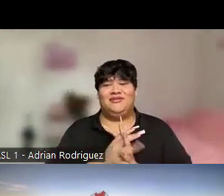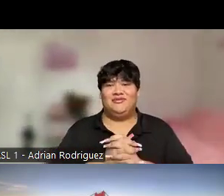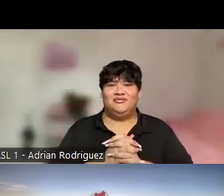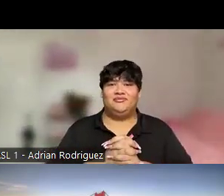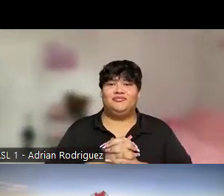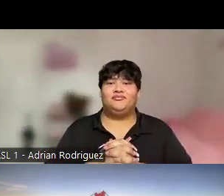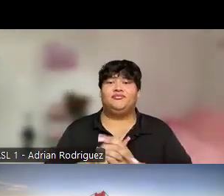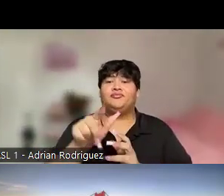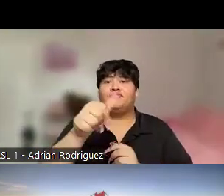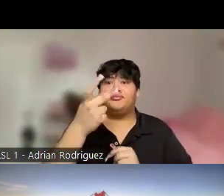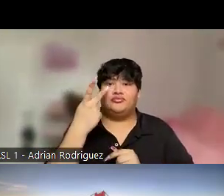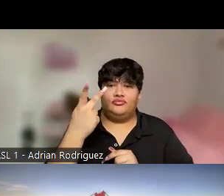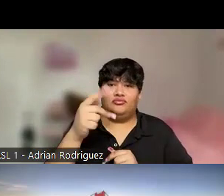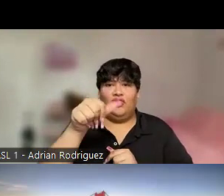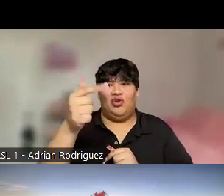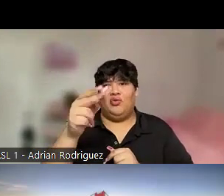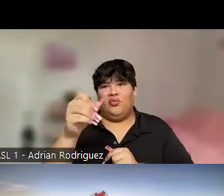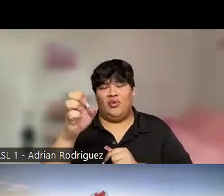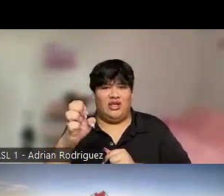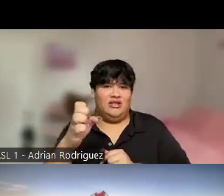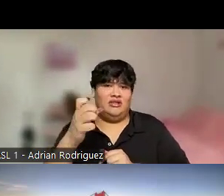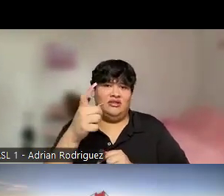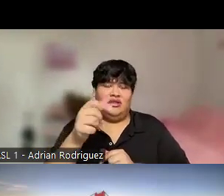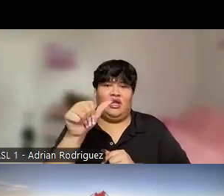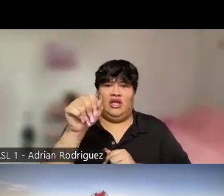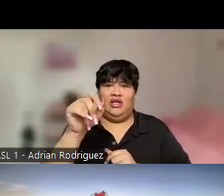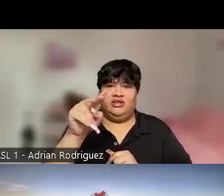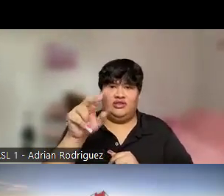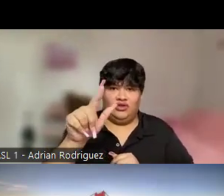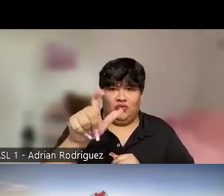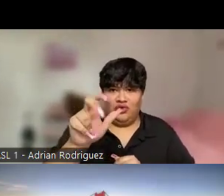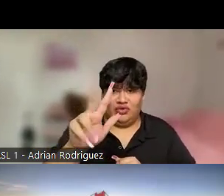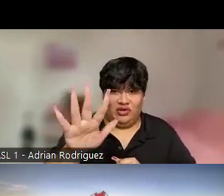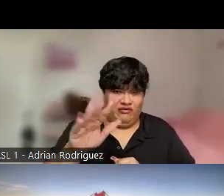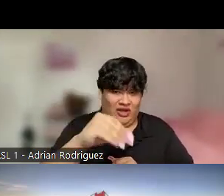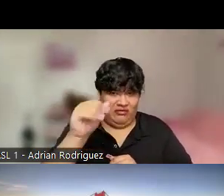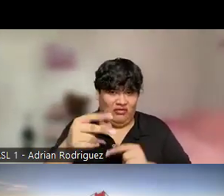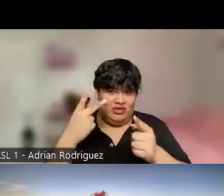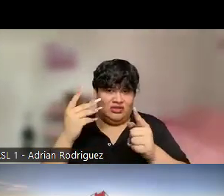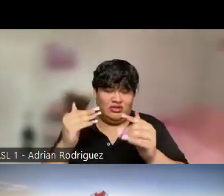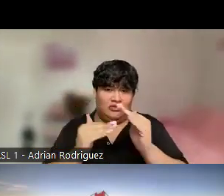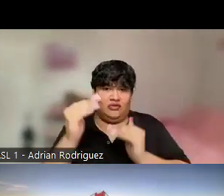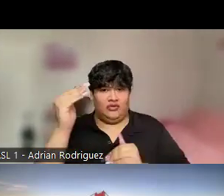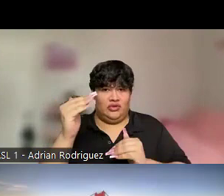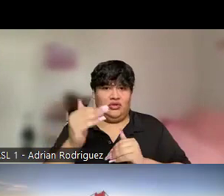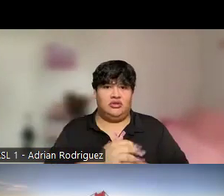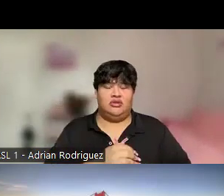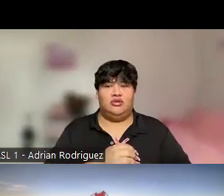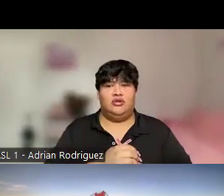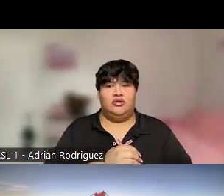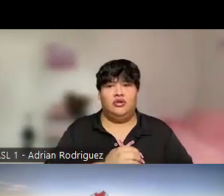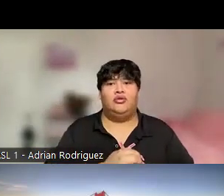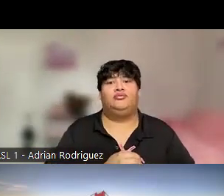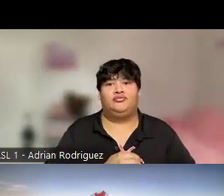And then the other sort of fast rising groups include the Asian American population,